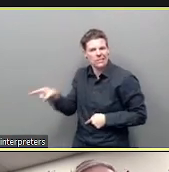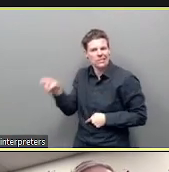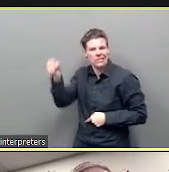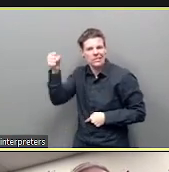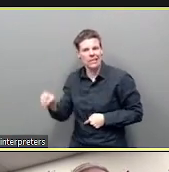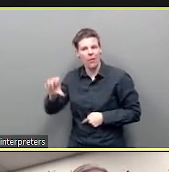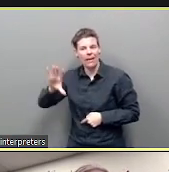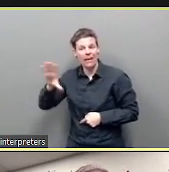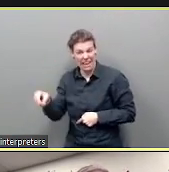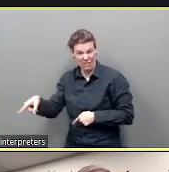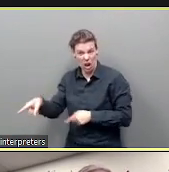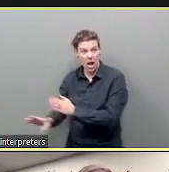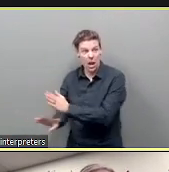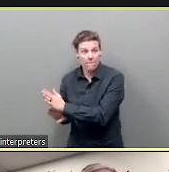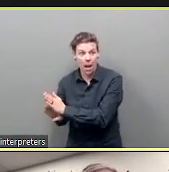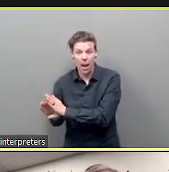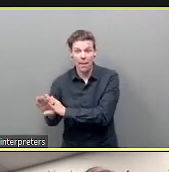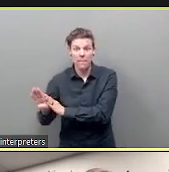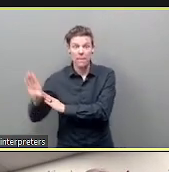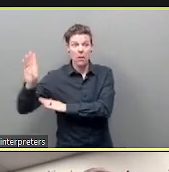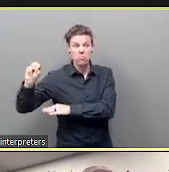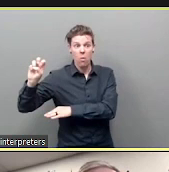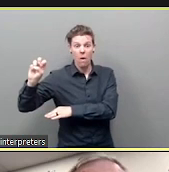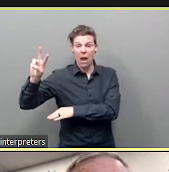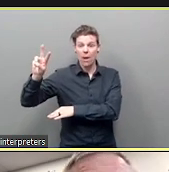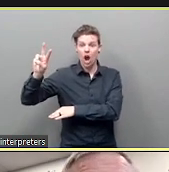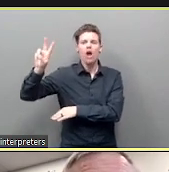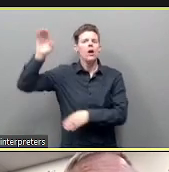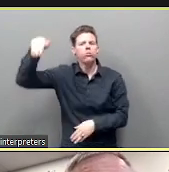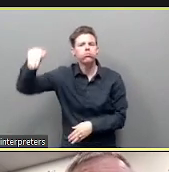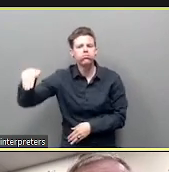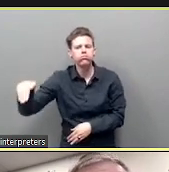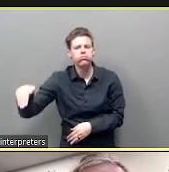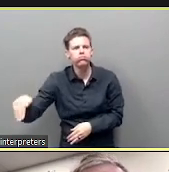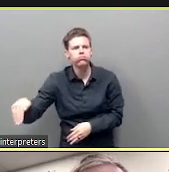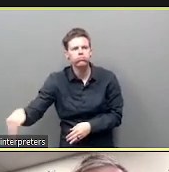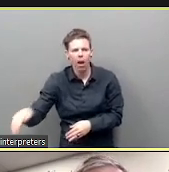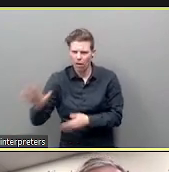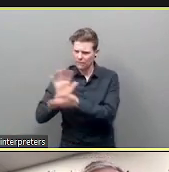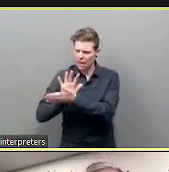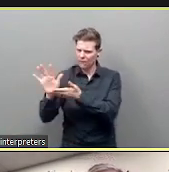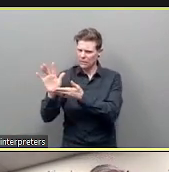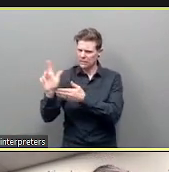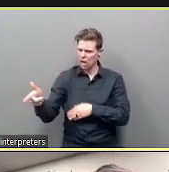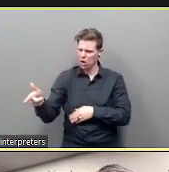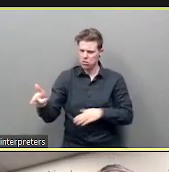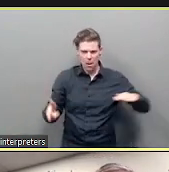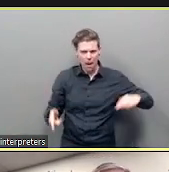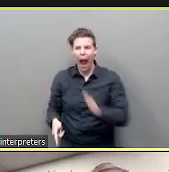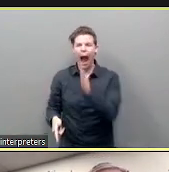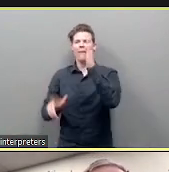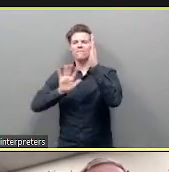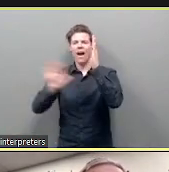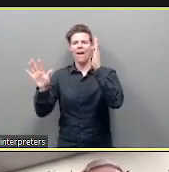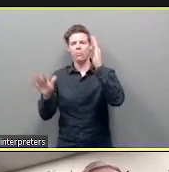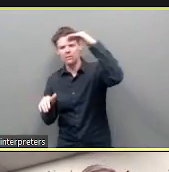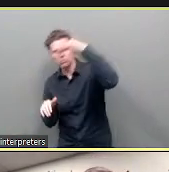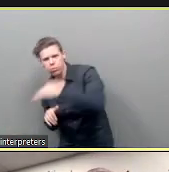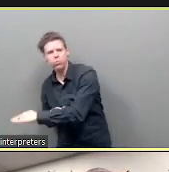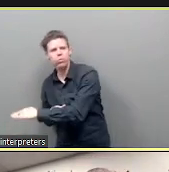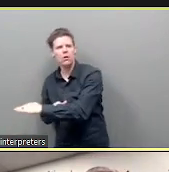already substantially back down 5 weeks later. There's some hope for us in that. That